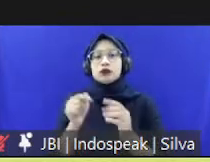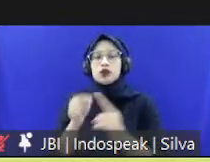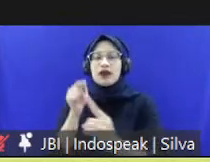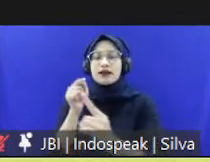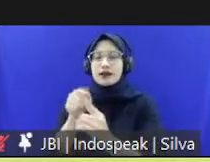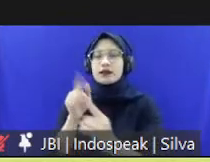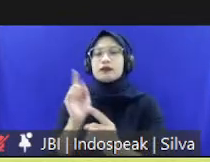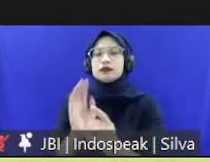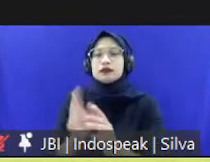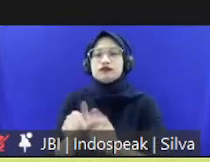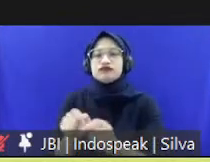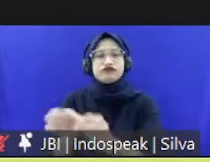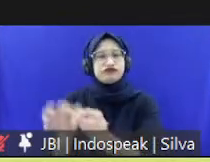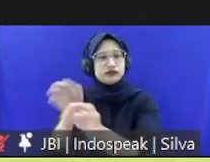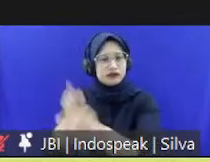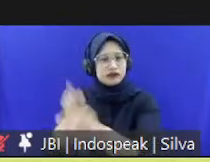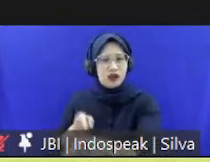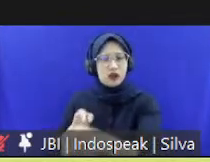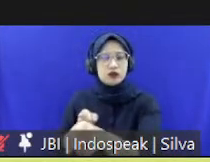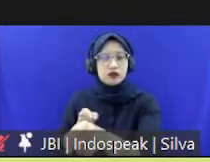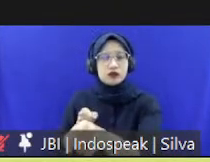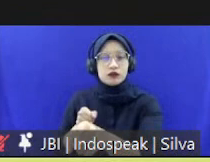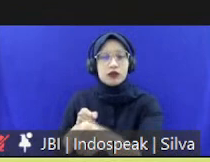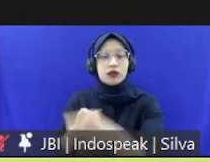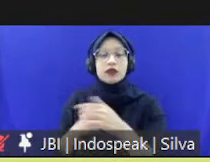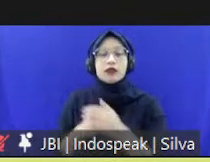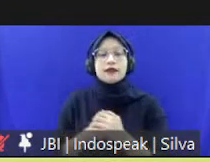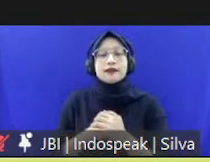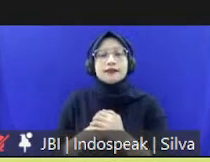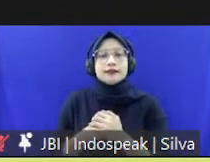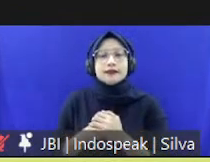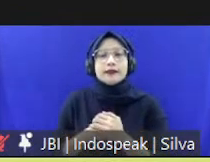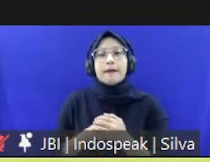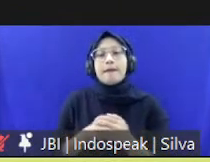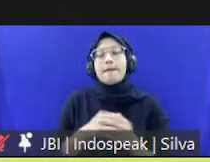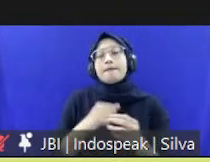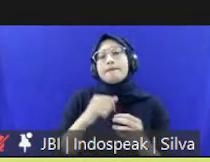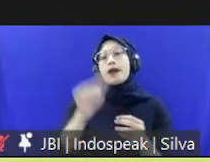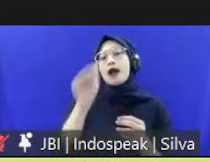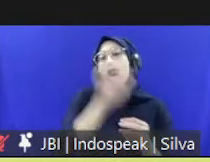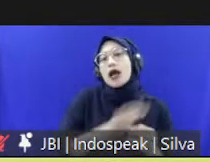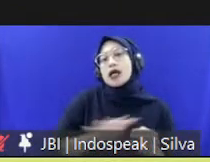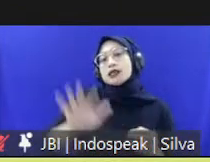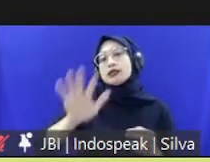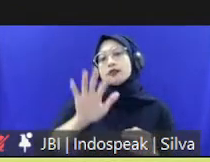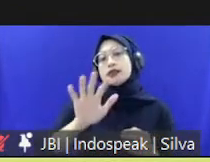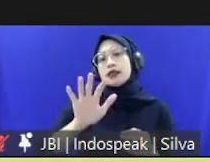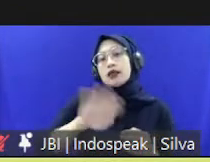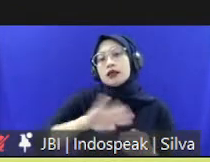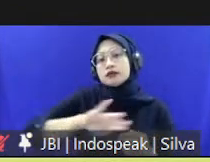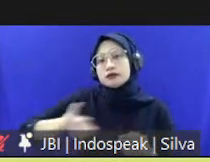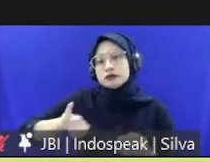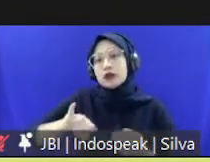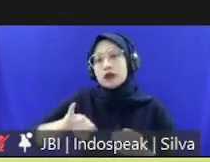with the progress from the East Asia, and Oceania, is also still quite high one. And then